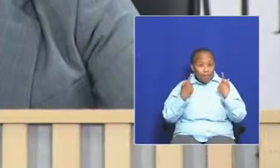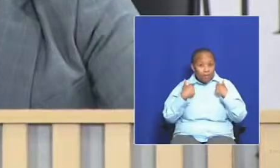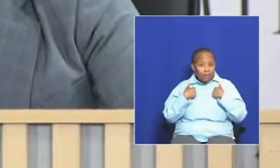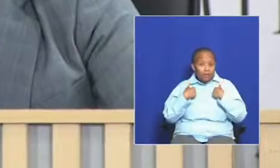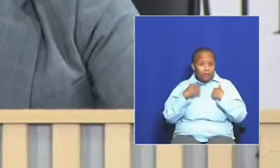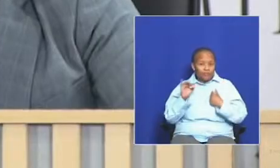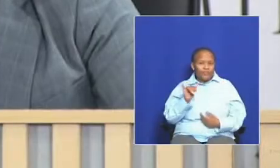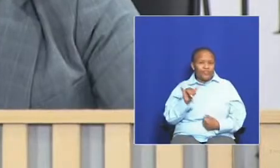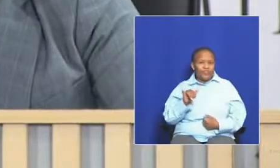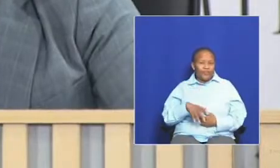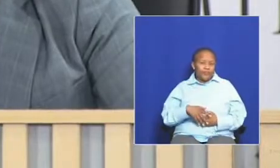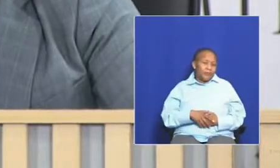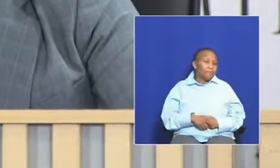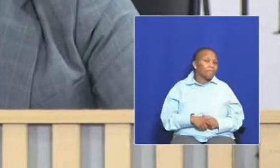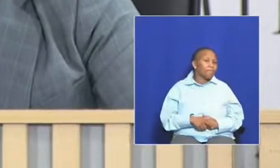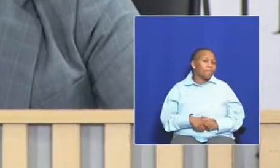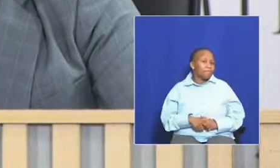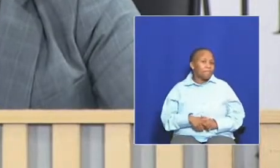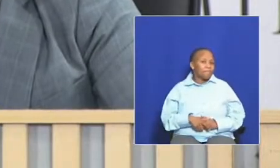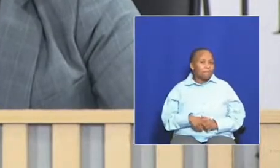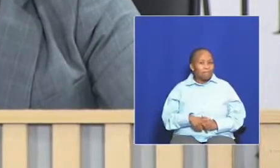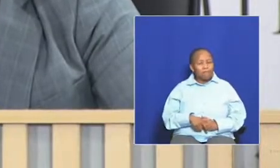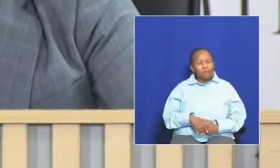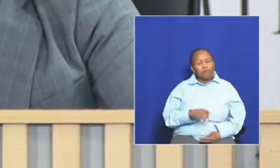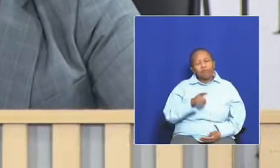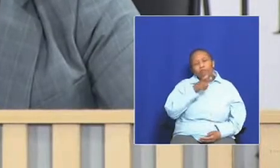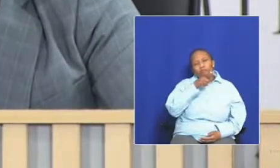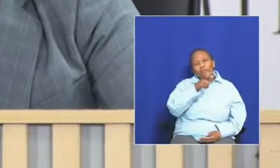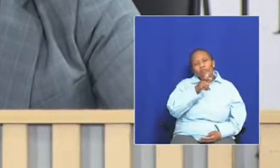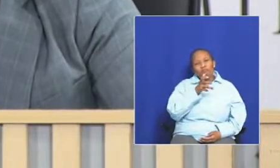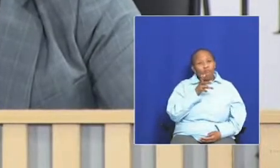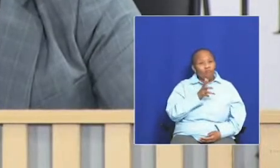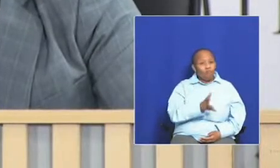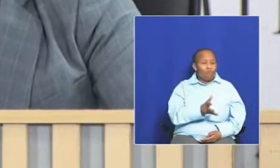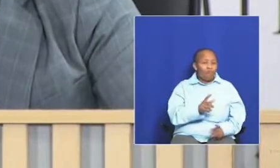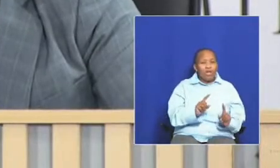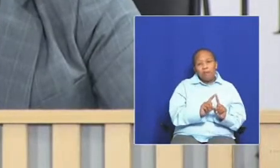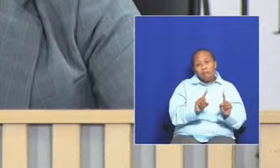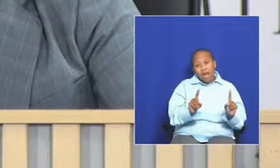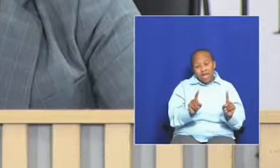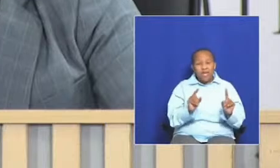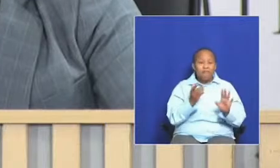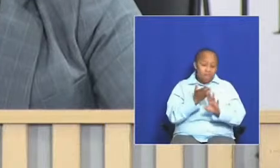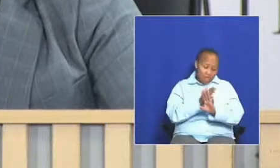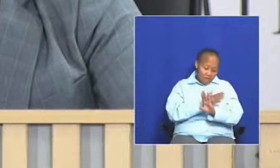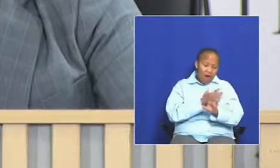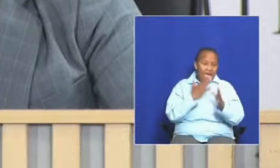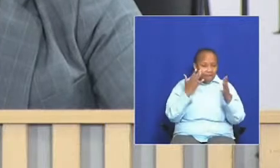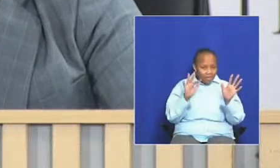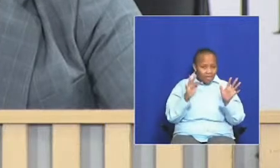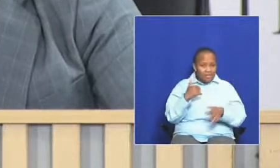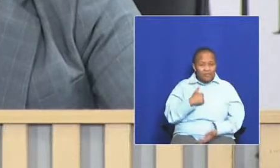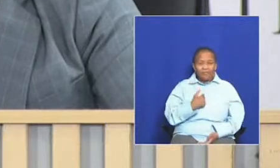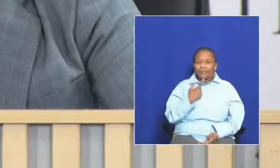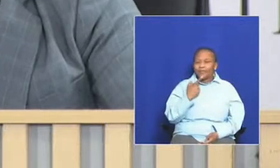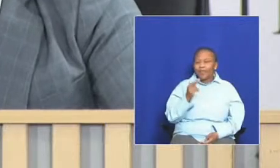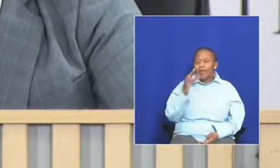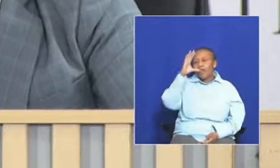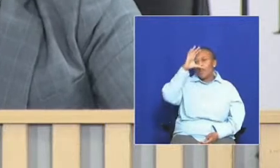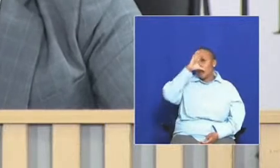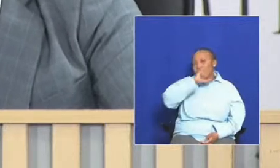I wanted to comment, but I said it will be an assumption because I will think maybe